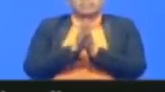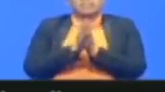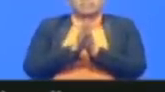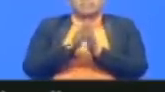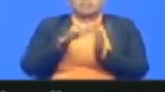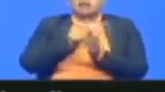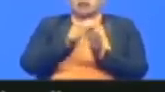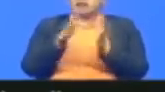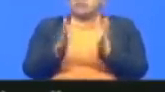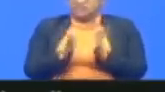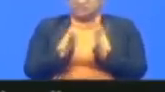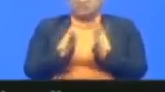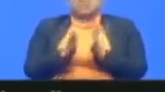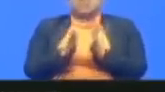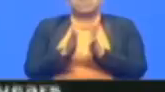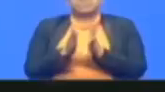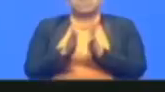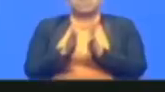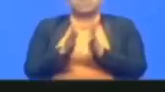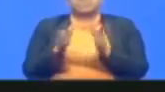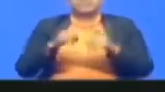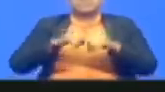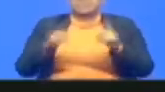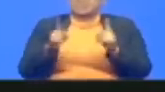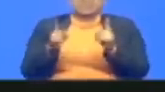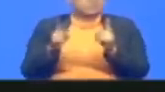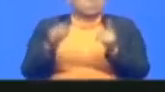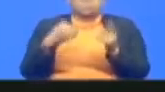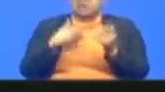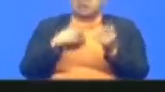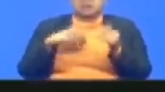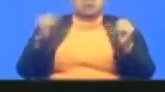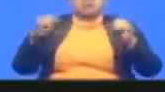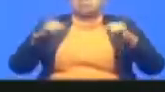governors. It's unfortunate we didn't reach also